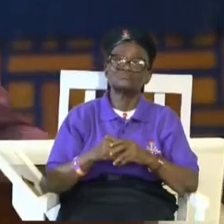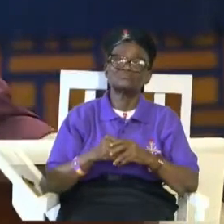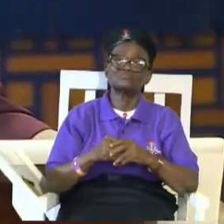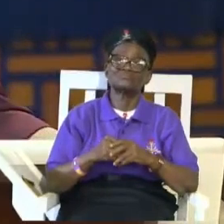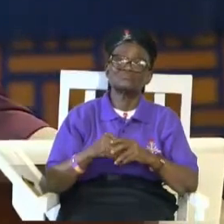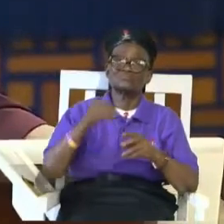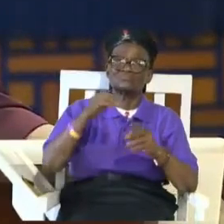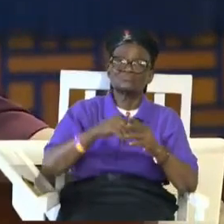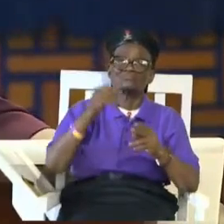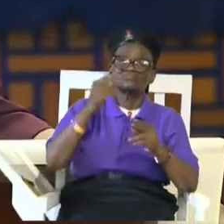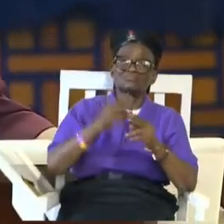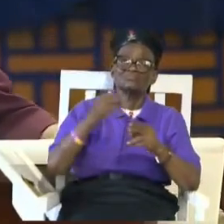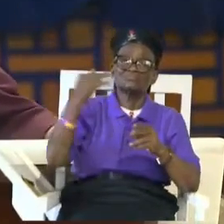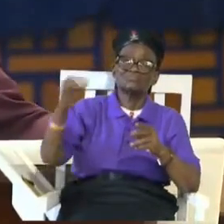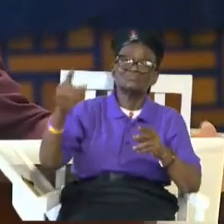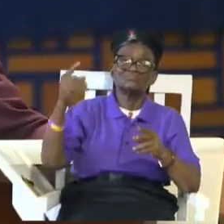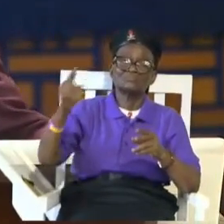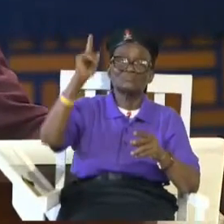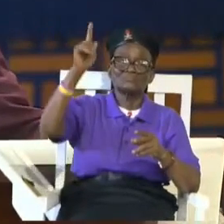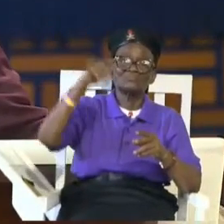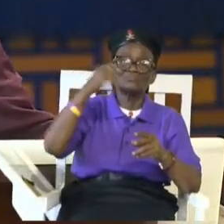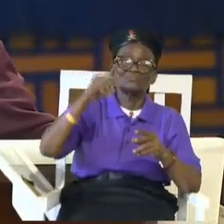In the name of the one who sent me,